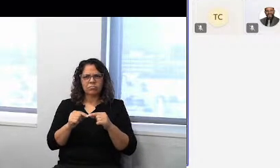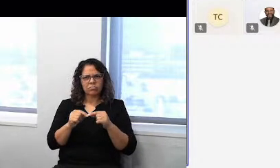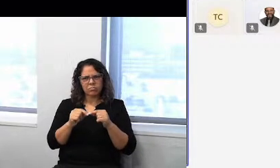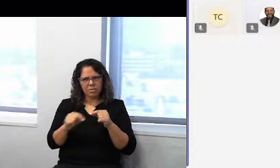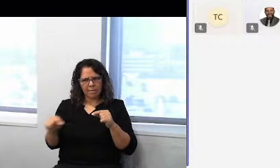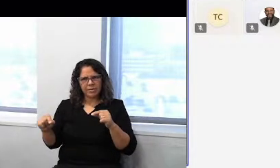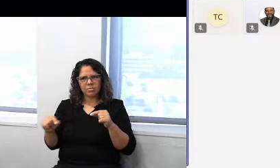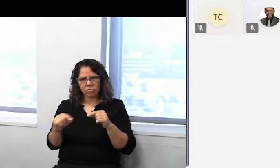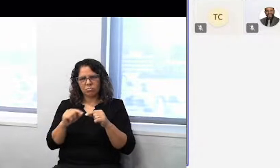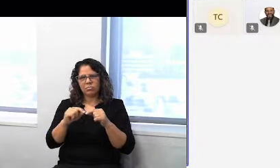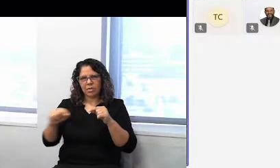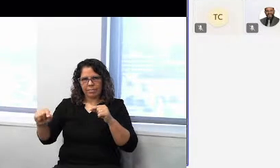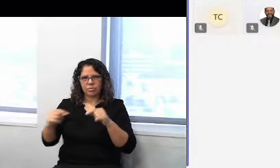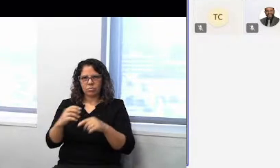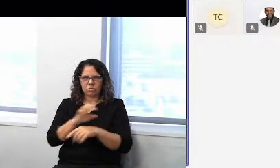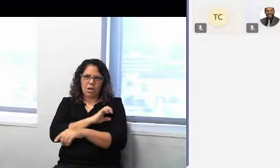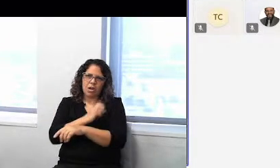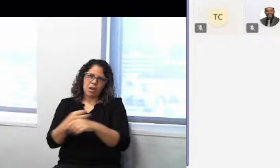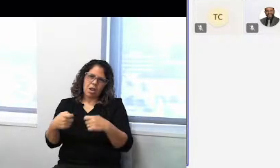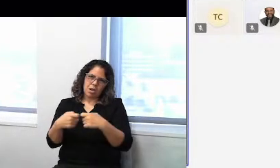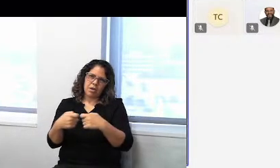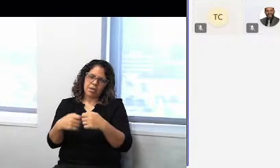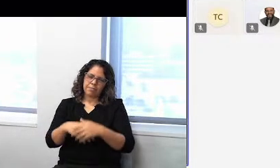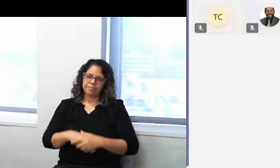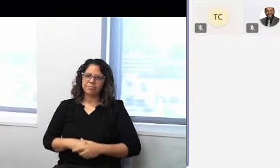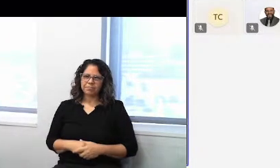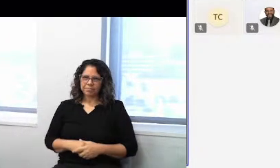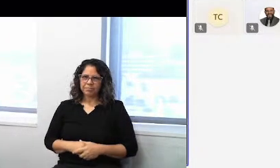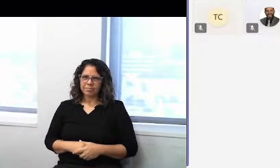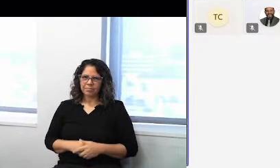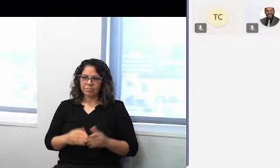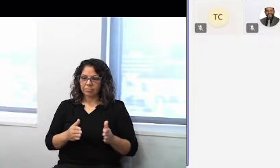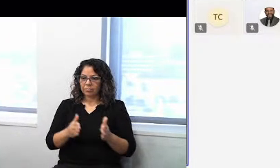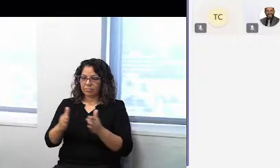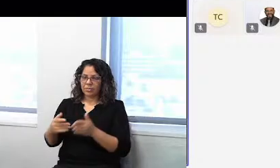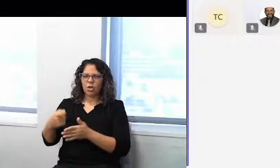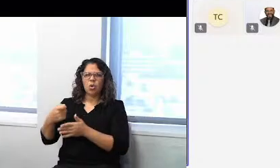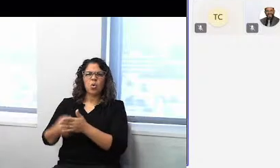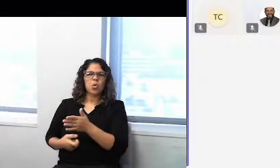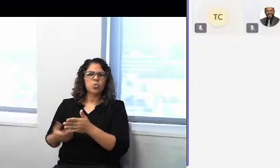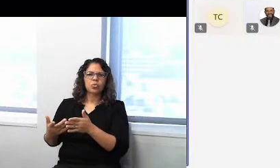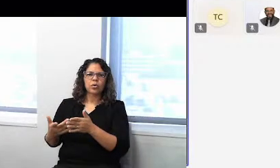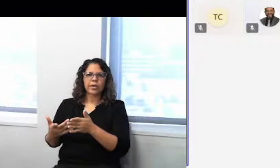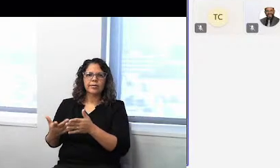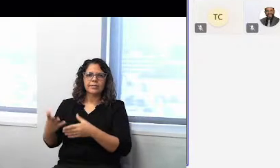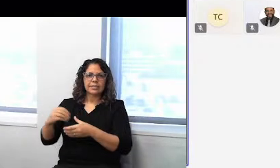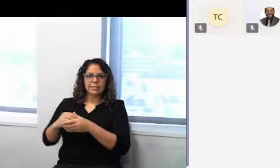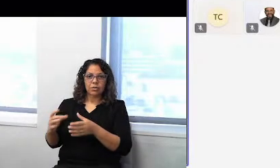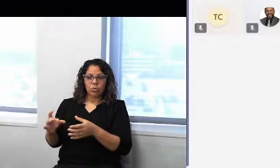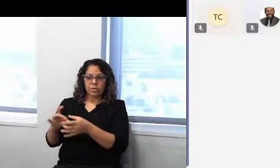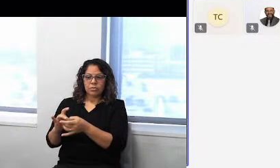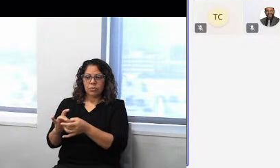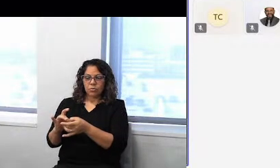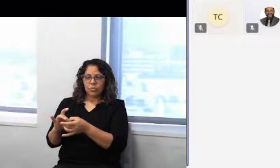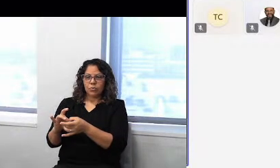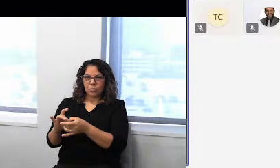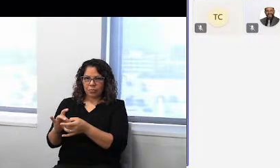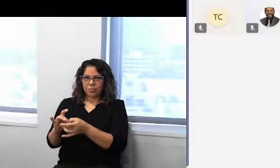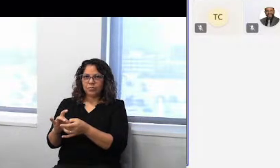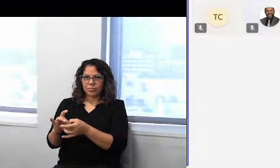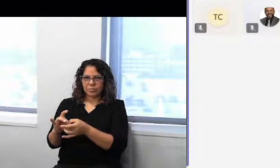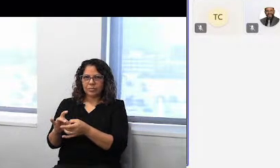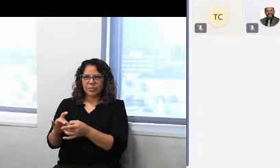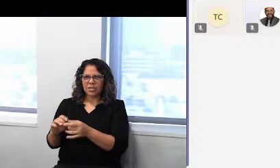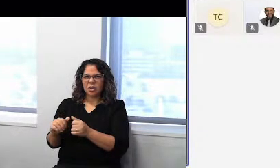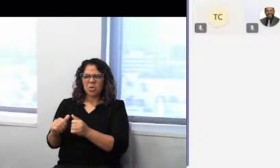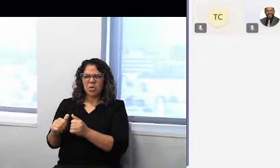you're heading probably in the other side of the interconnection, the cost to actual customers and how that gets commercially recovered is